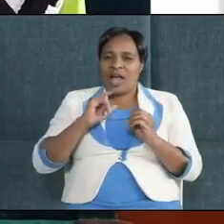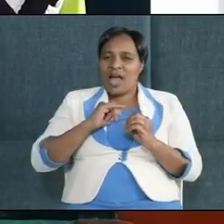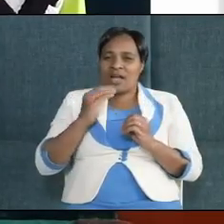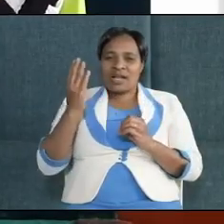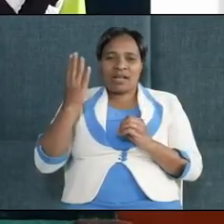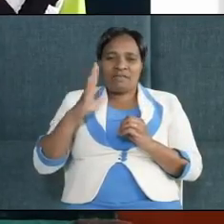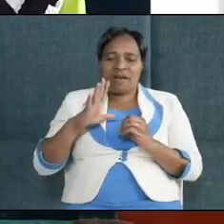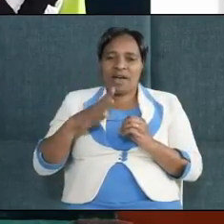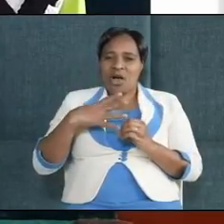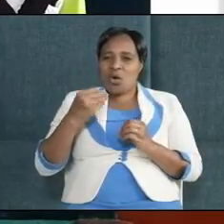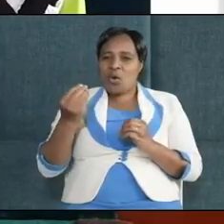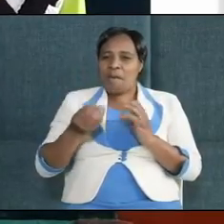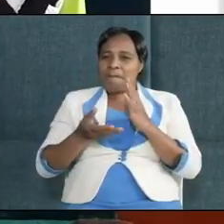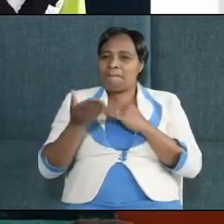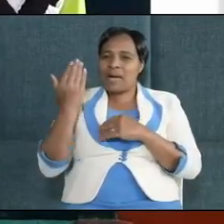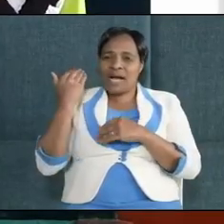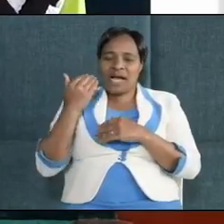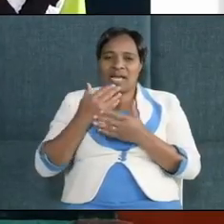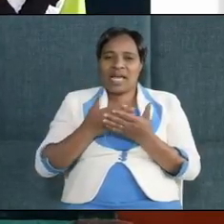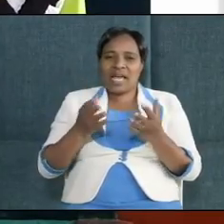I'll never go back